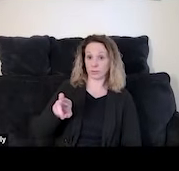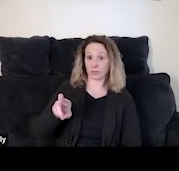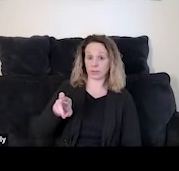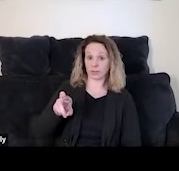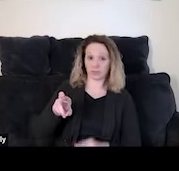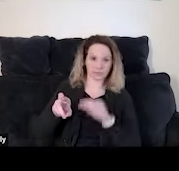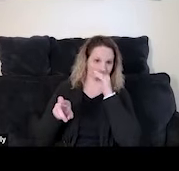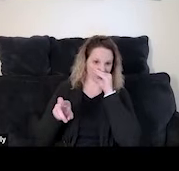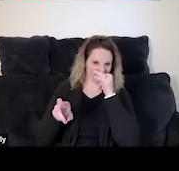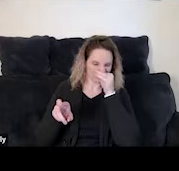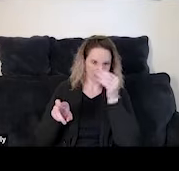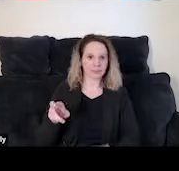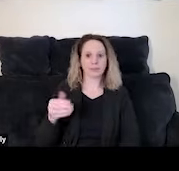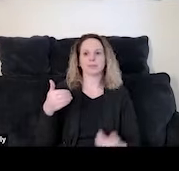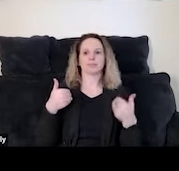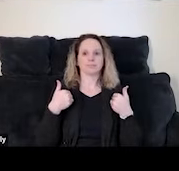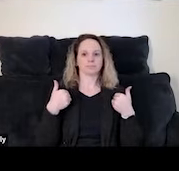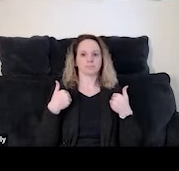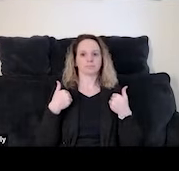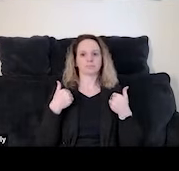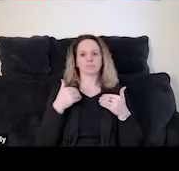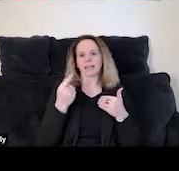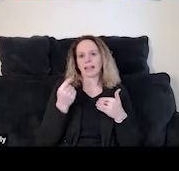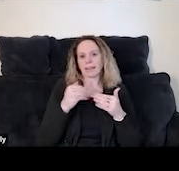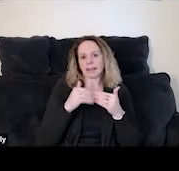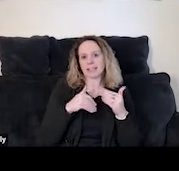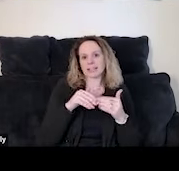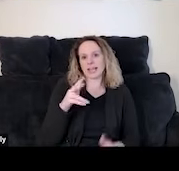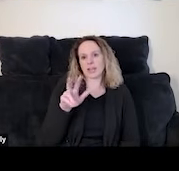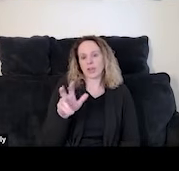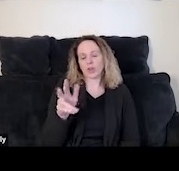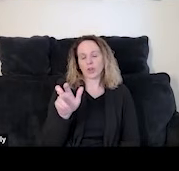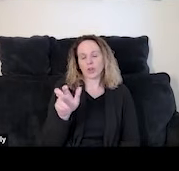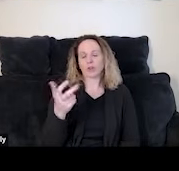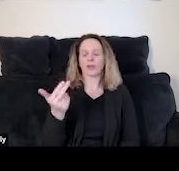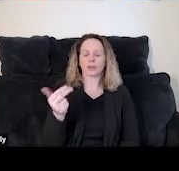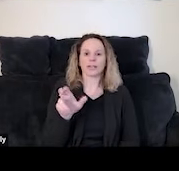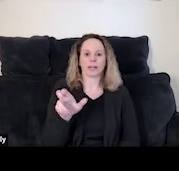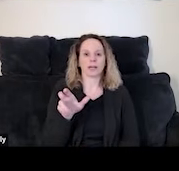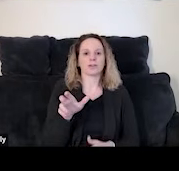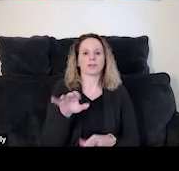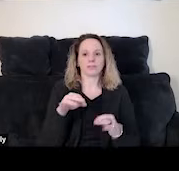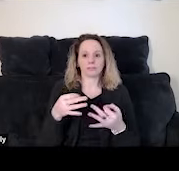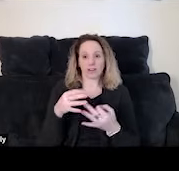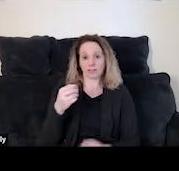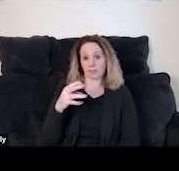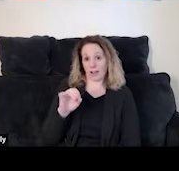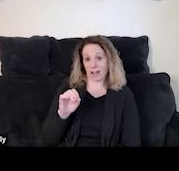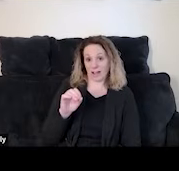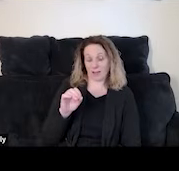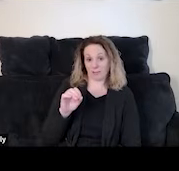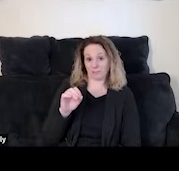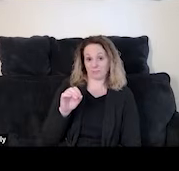about. We had just under 1,300 Ohio families that